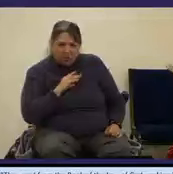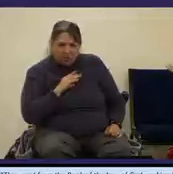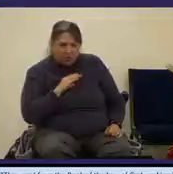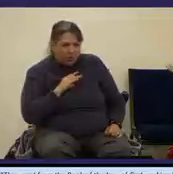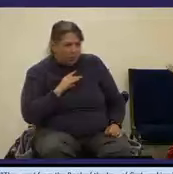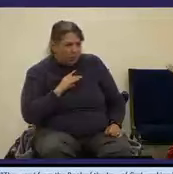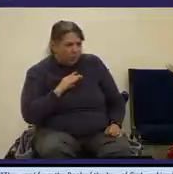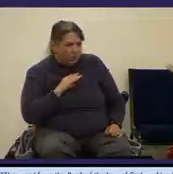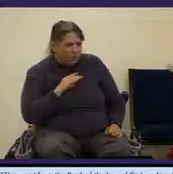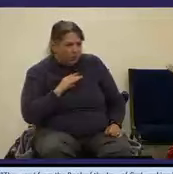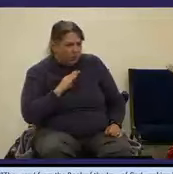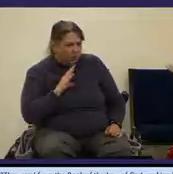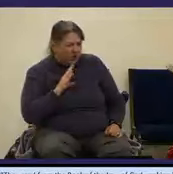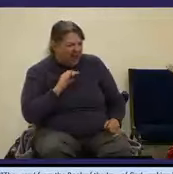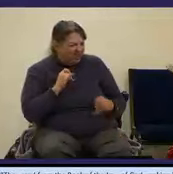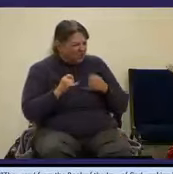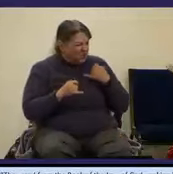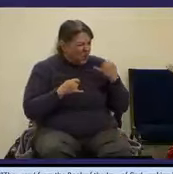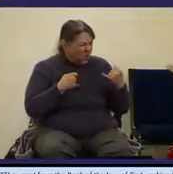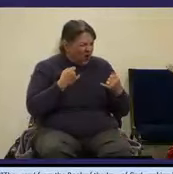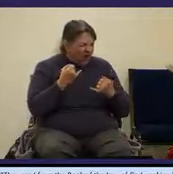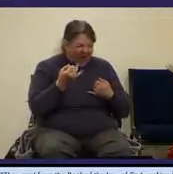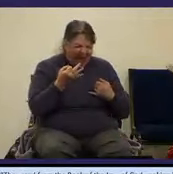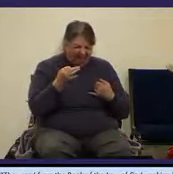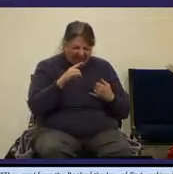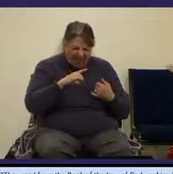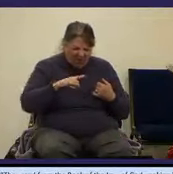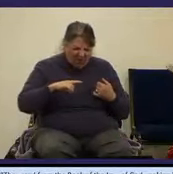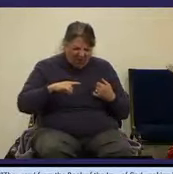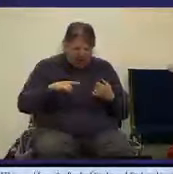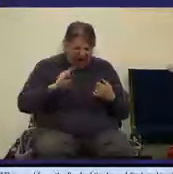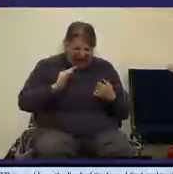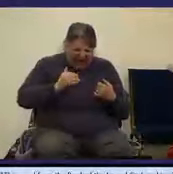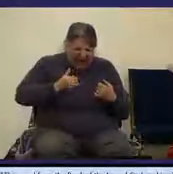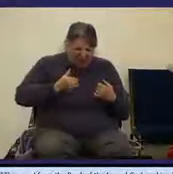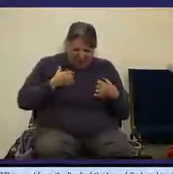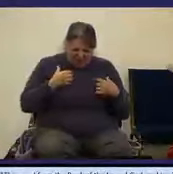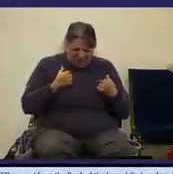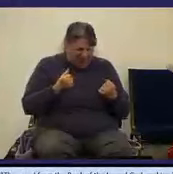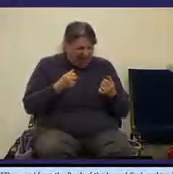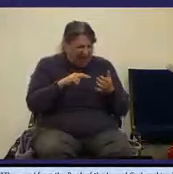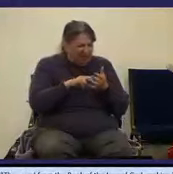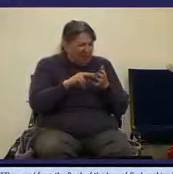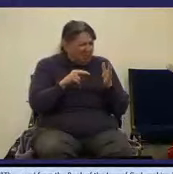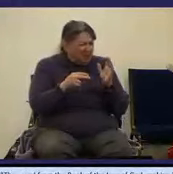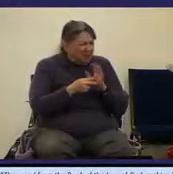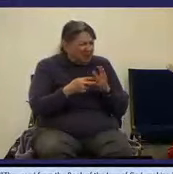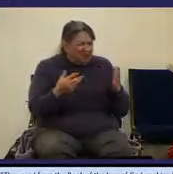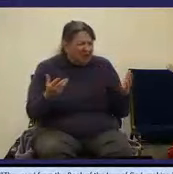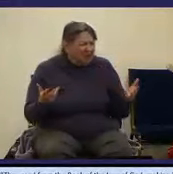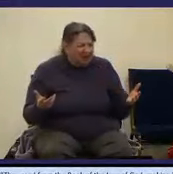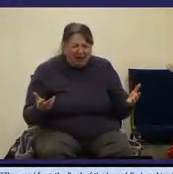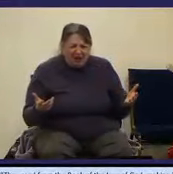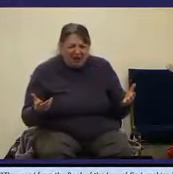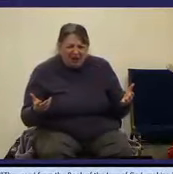Now, what does that mean for us? With regard to Jesus, if the joy of the Lord is our strength, what does it mean to the